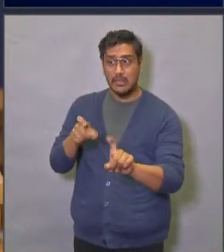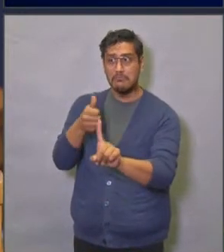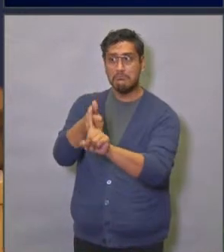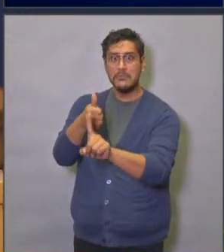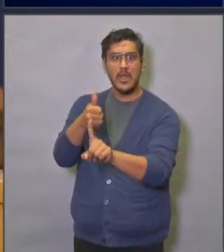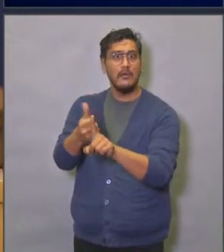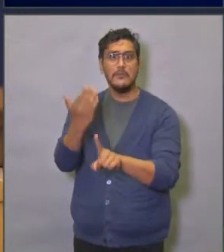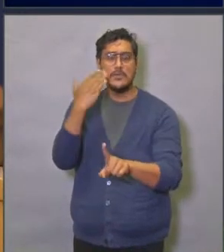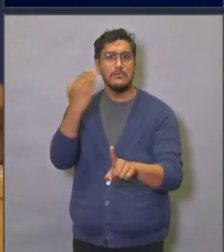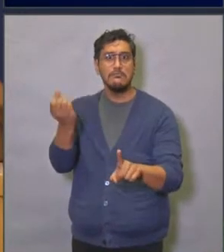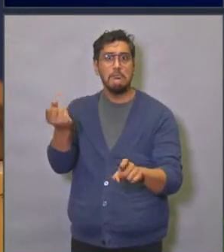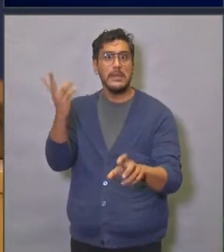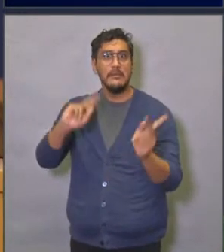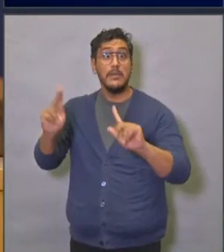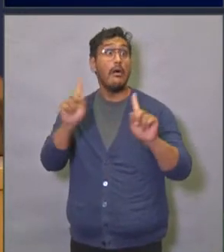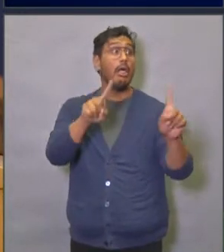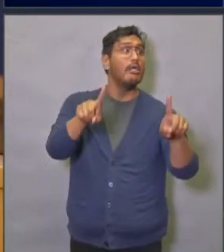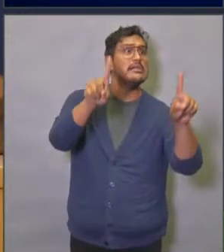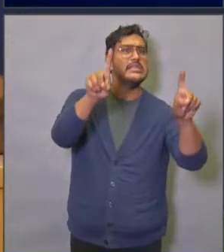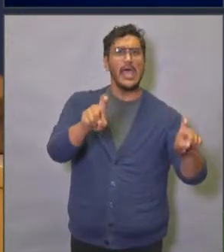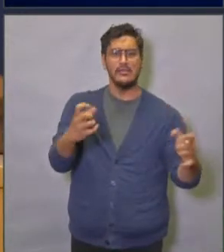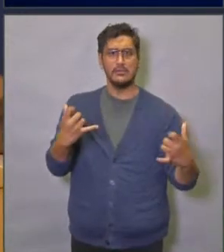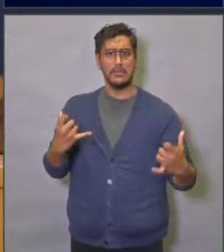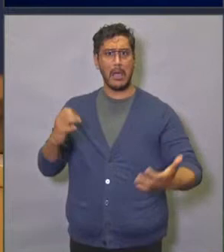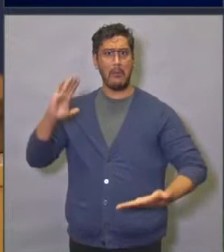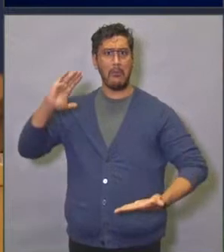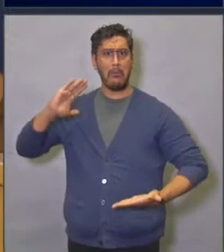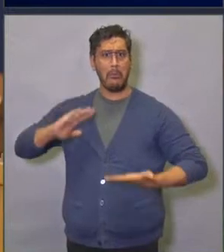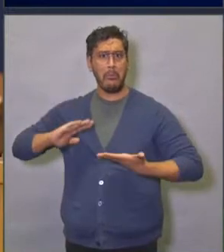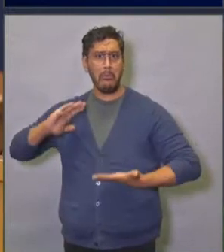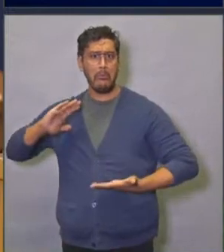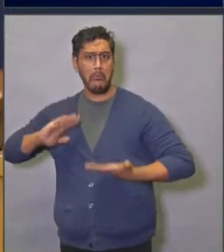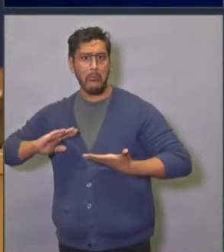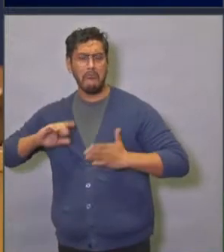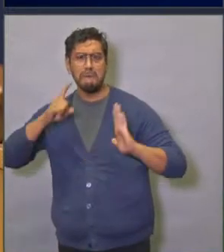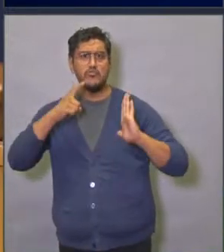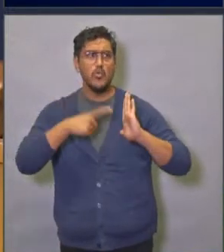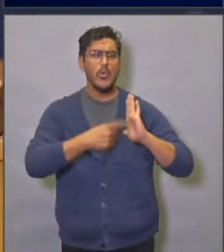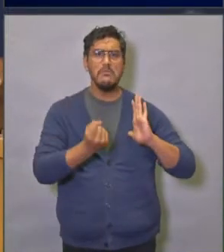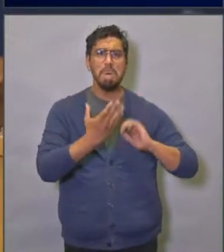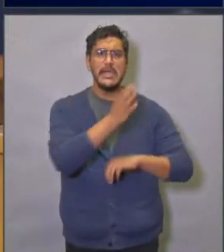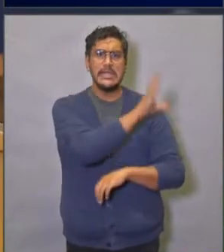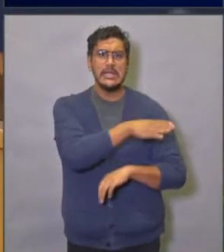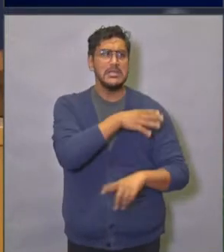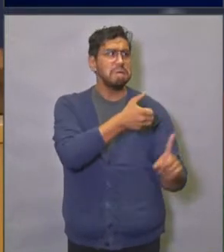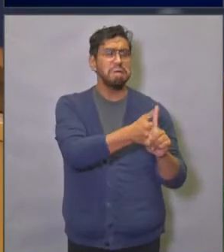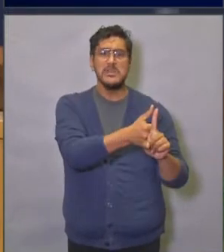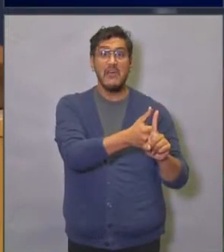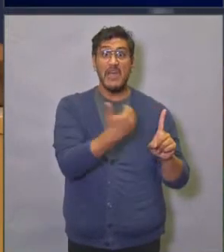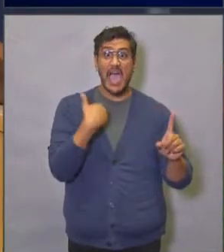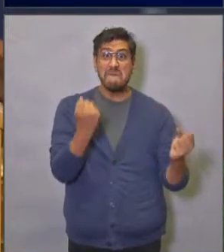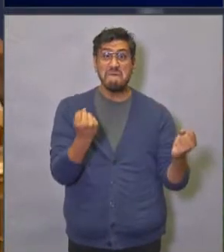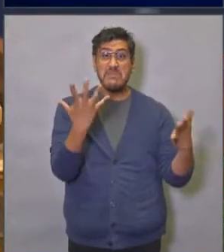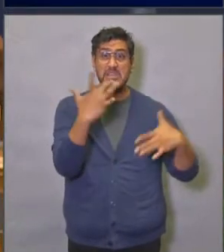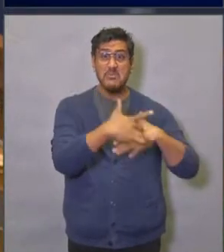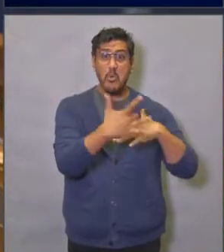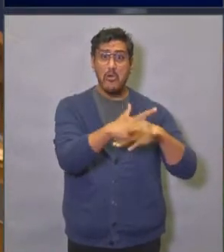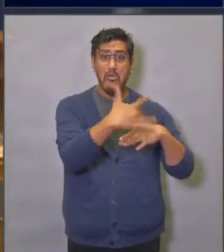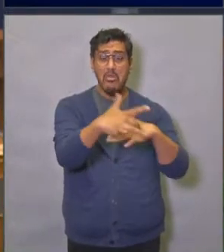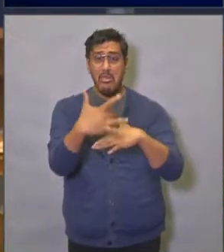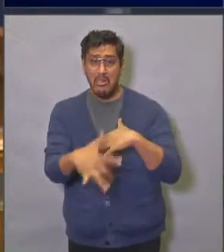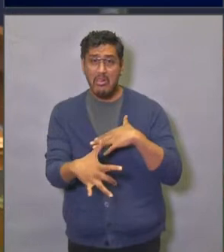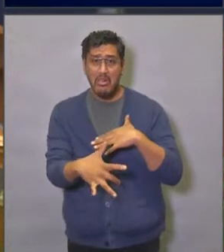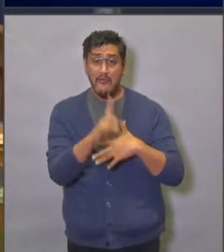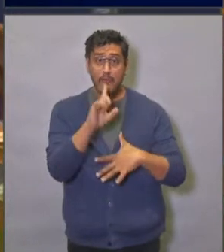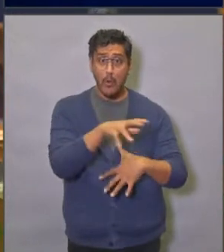that Dr. Gailey had previously said that there had been thousands of unfilled appointments. I'm wondering if that's still true, and if so, if the county is interpreting